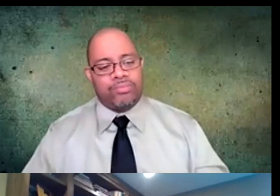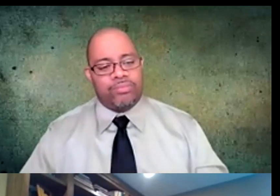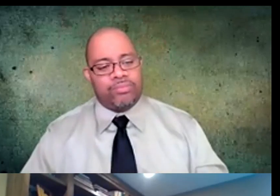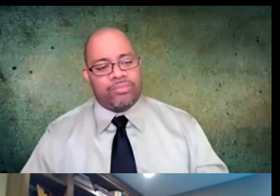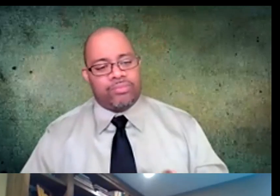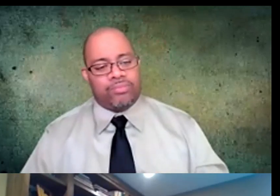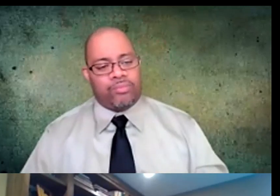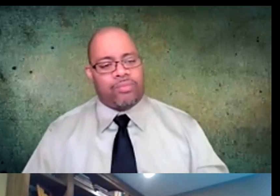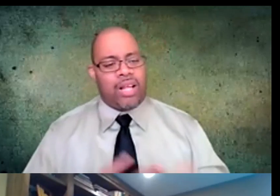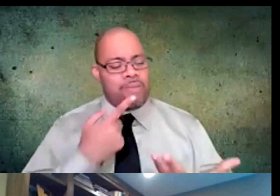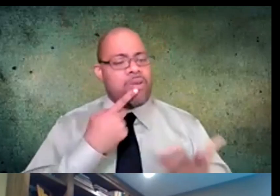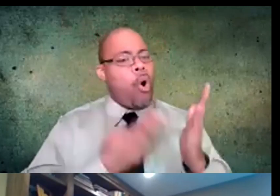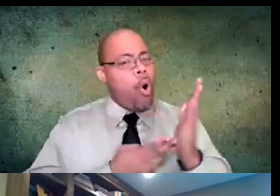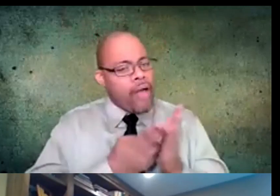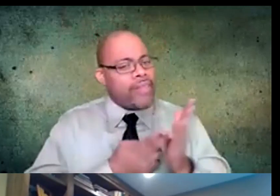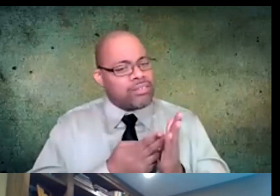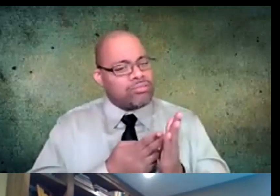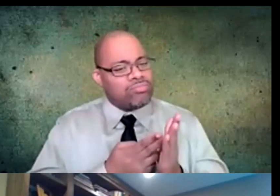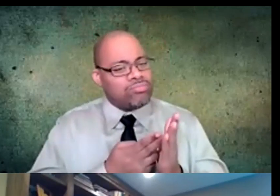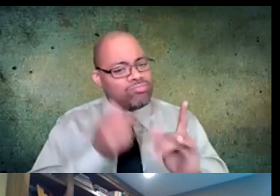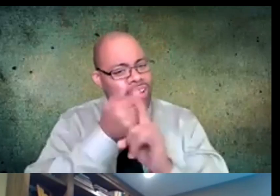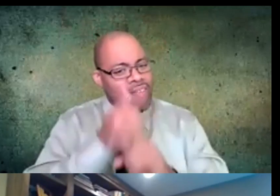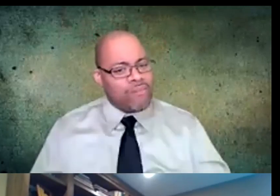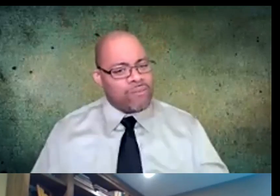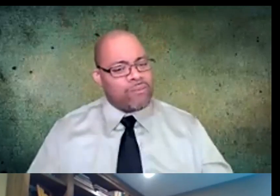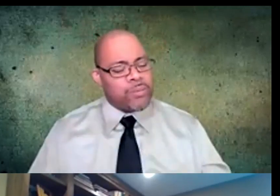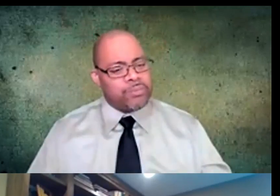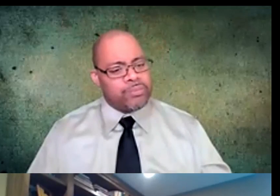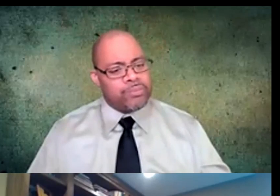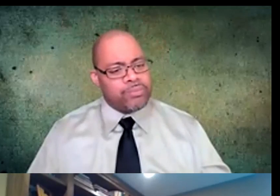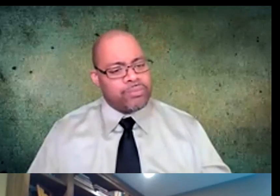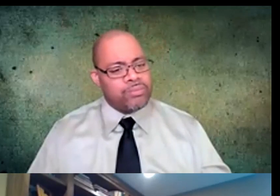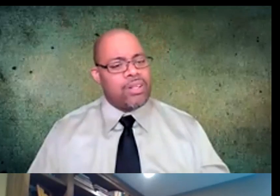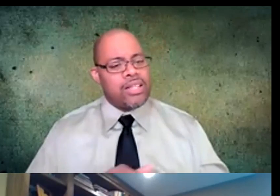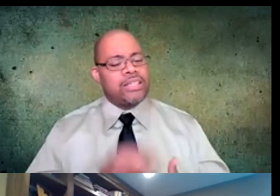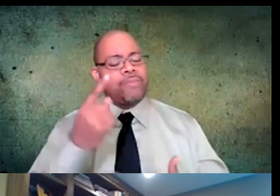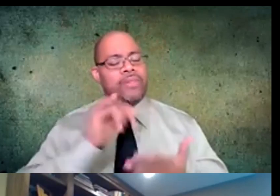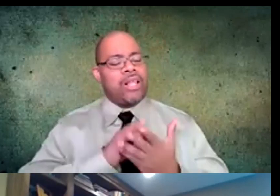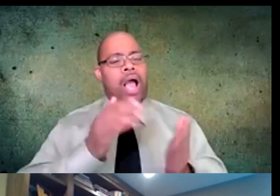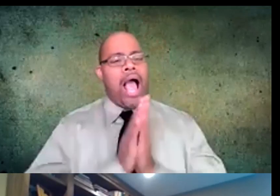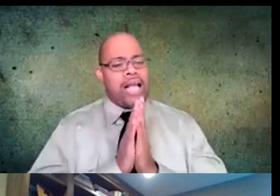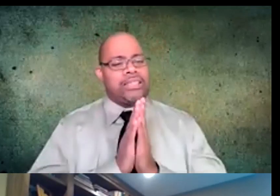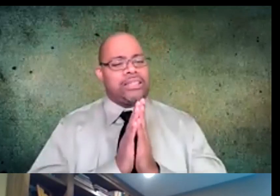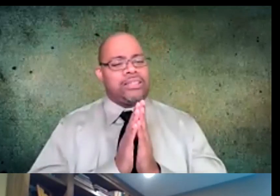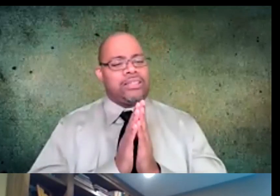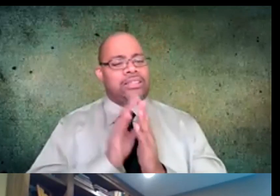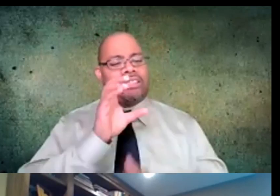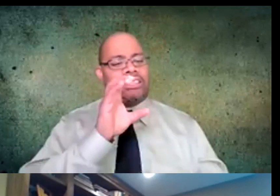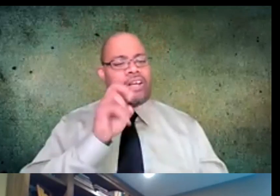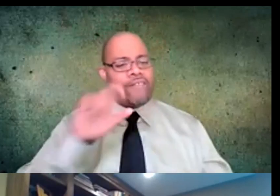you know, be the authentic self. That's actually something that we ask for at